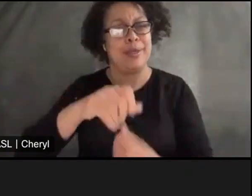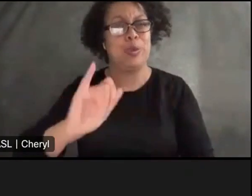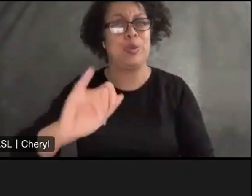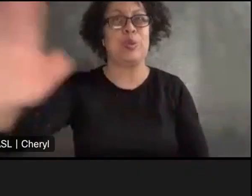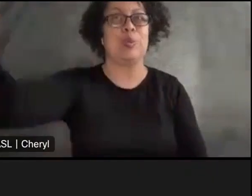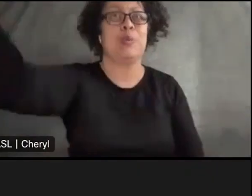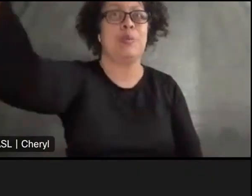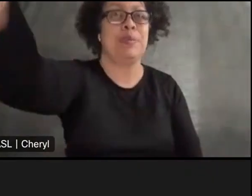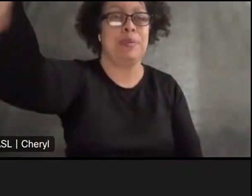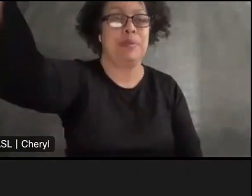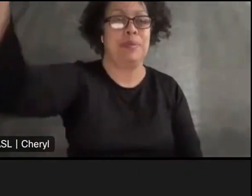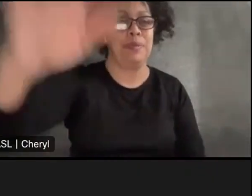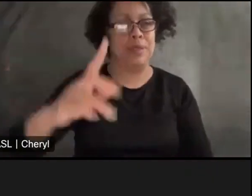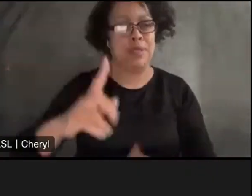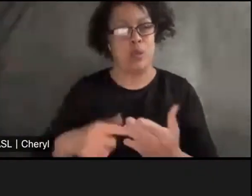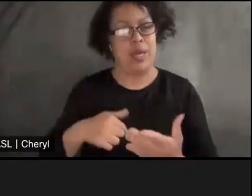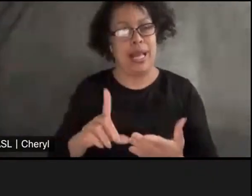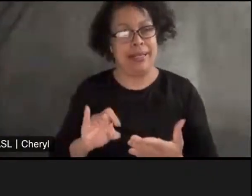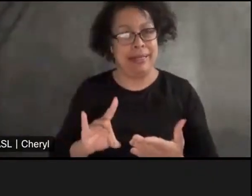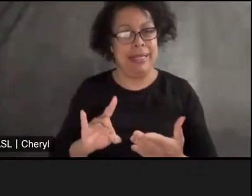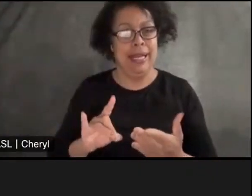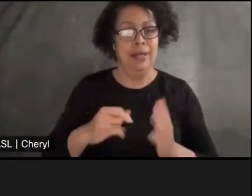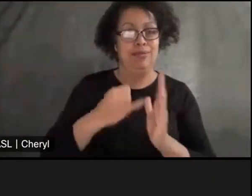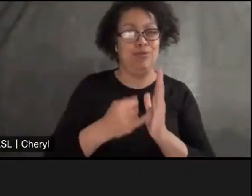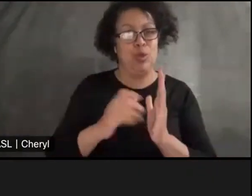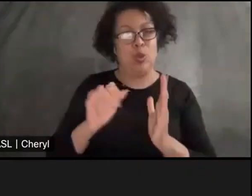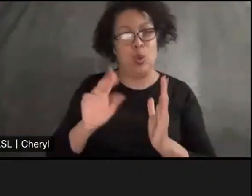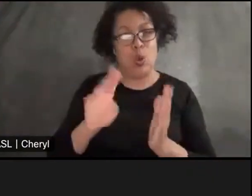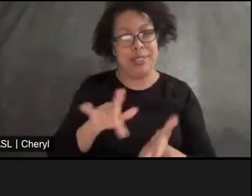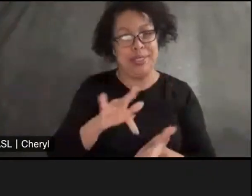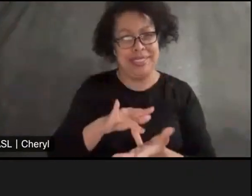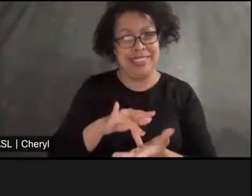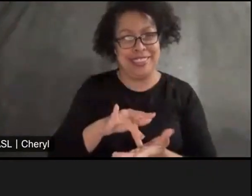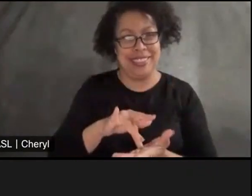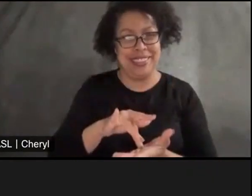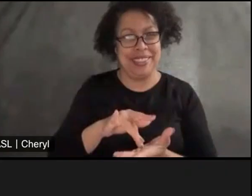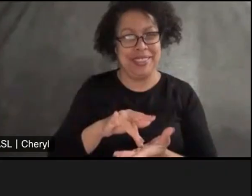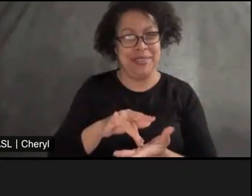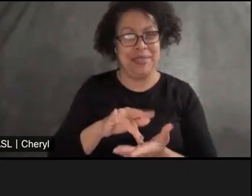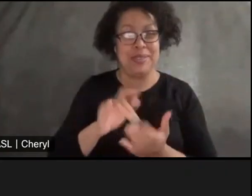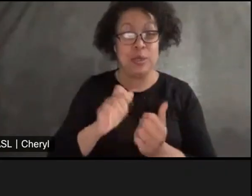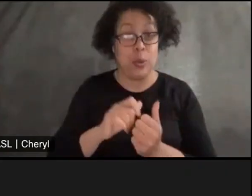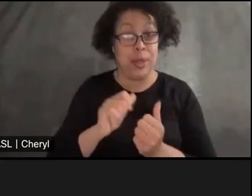I did was I drew corn in the center because with corn,